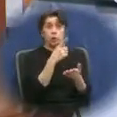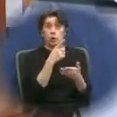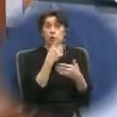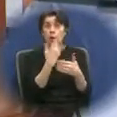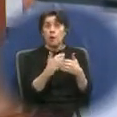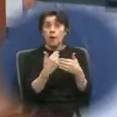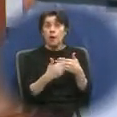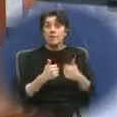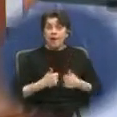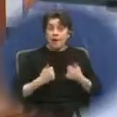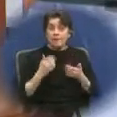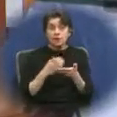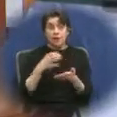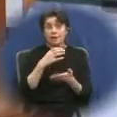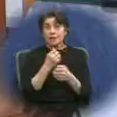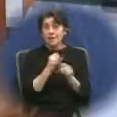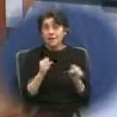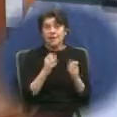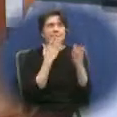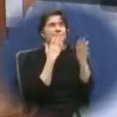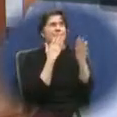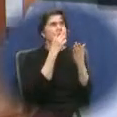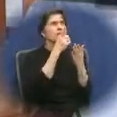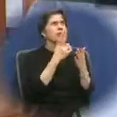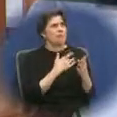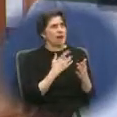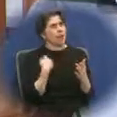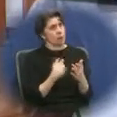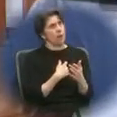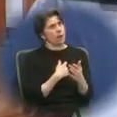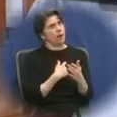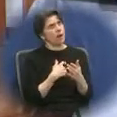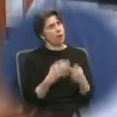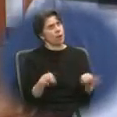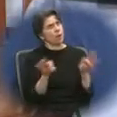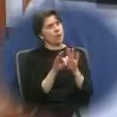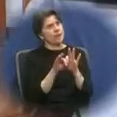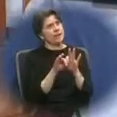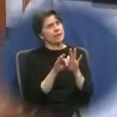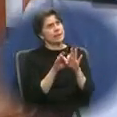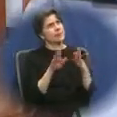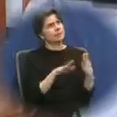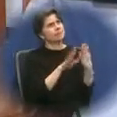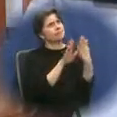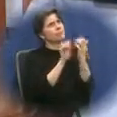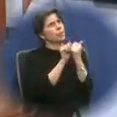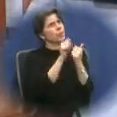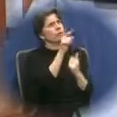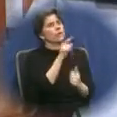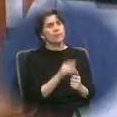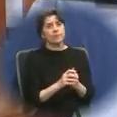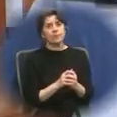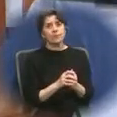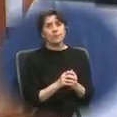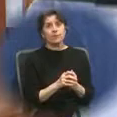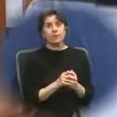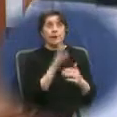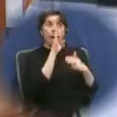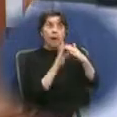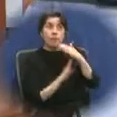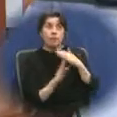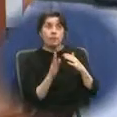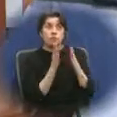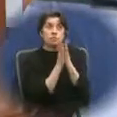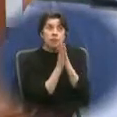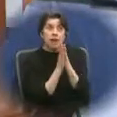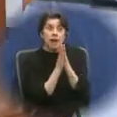of salvation, giving thanks that you have held us worthy to be in your presence and minister to you. Humbly, we pray that partaking